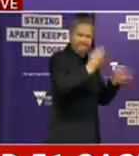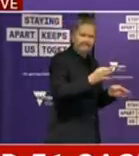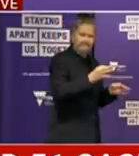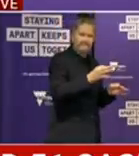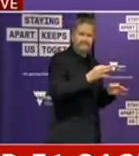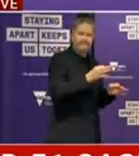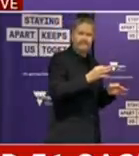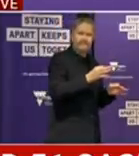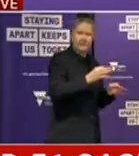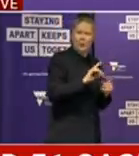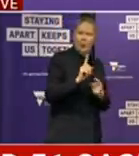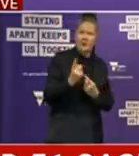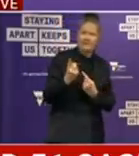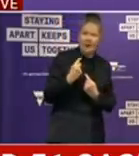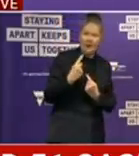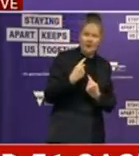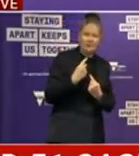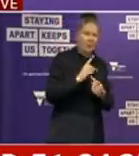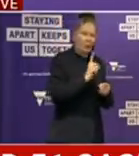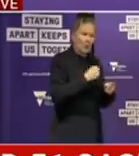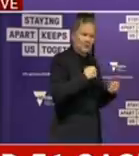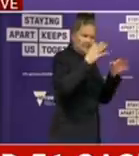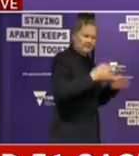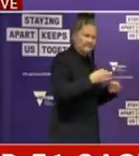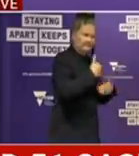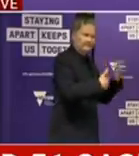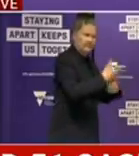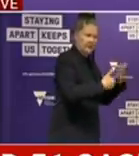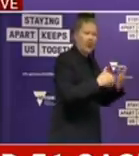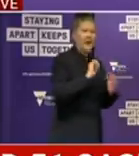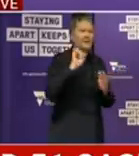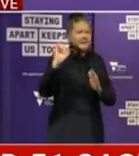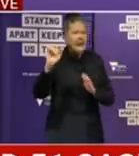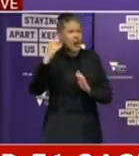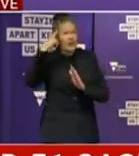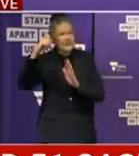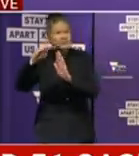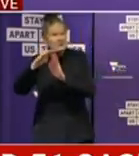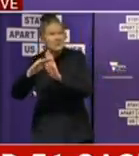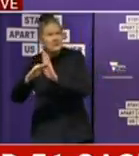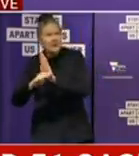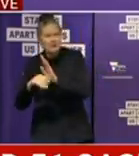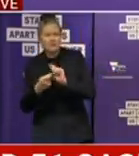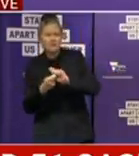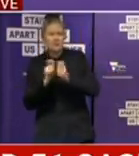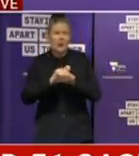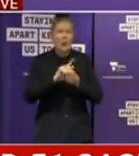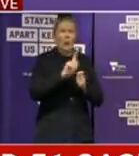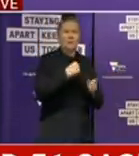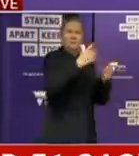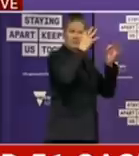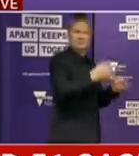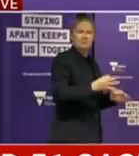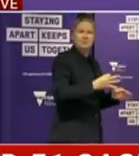medical experts and the principles that they want achieved. So, for instance, limit movement. OK, how might we do